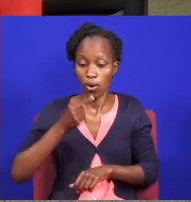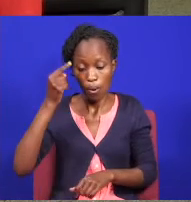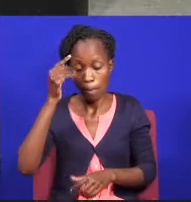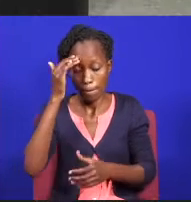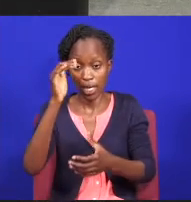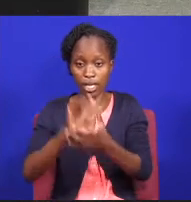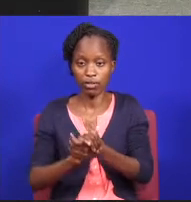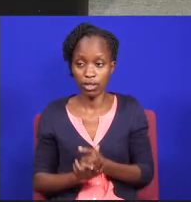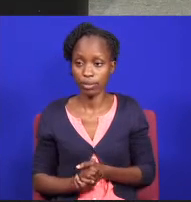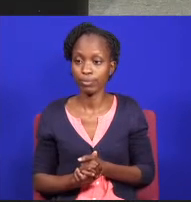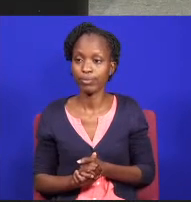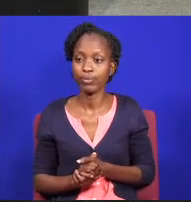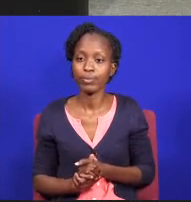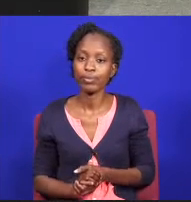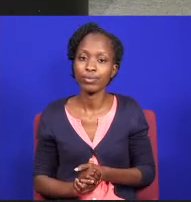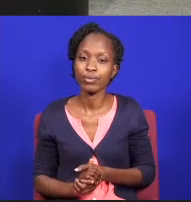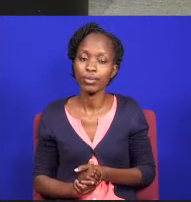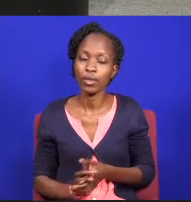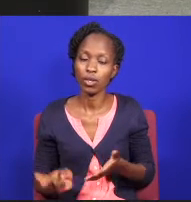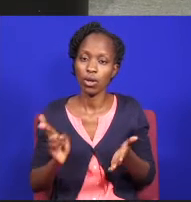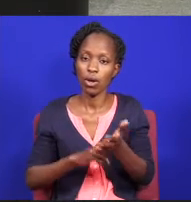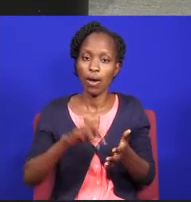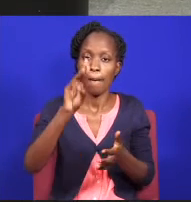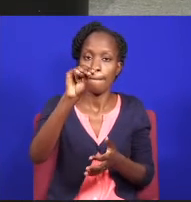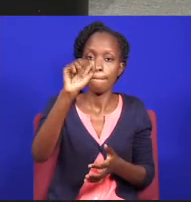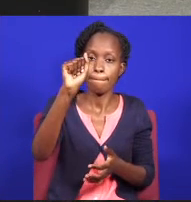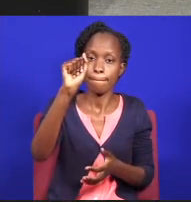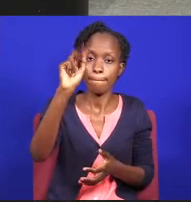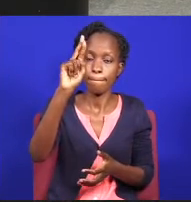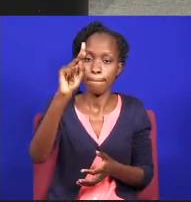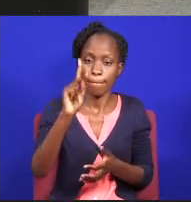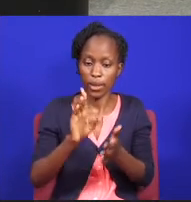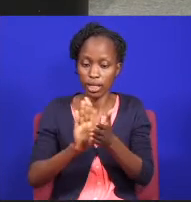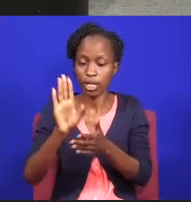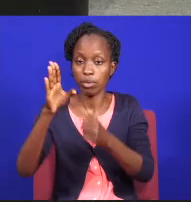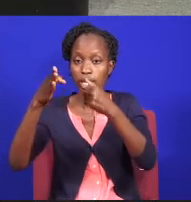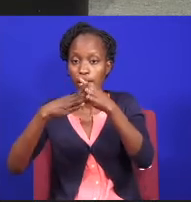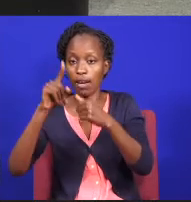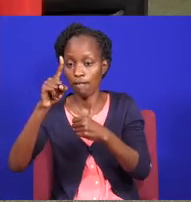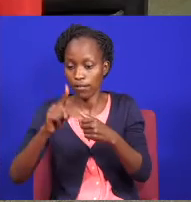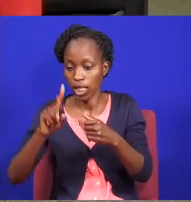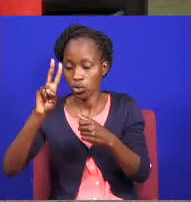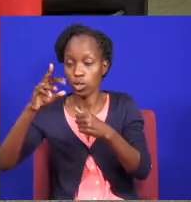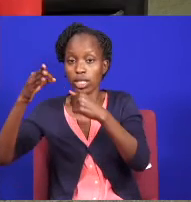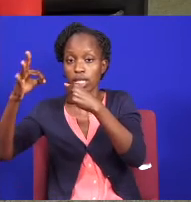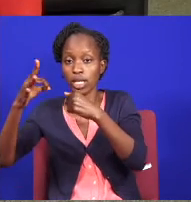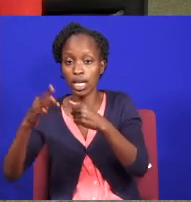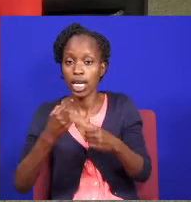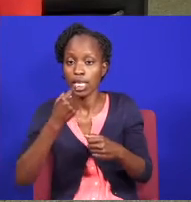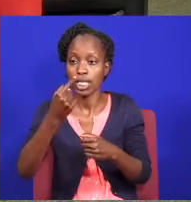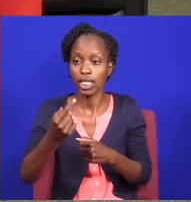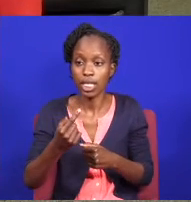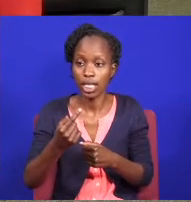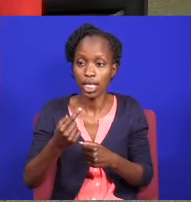believes. Let's say that again. It's from Mark chapter 9, verse 23.